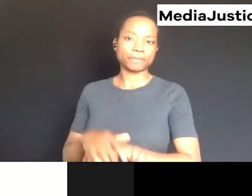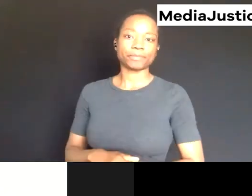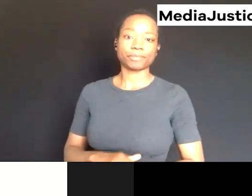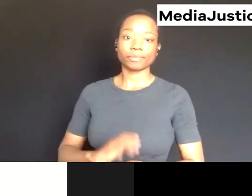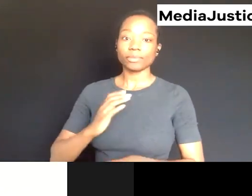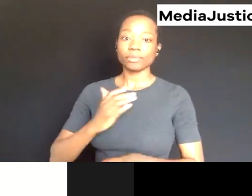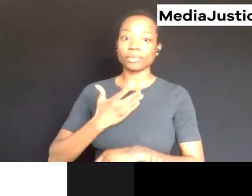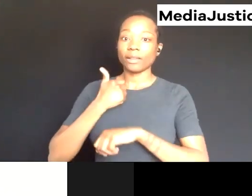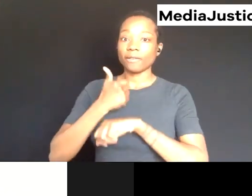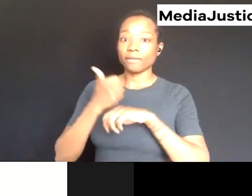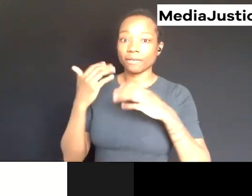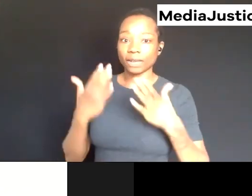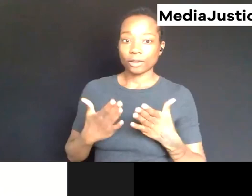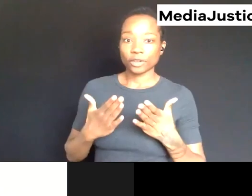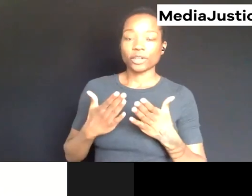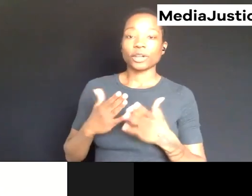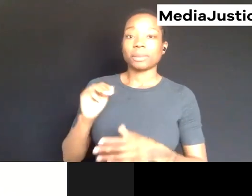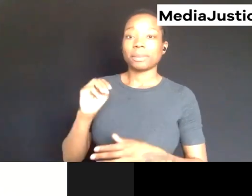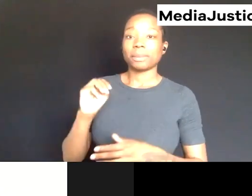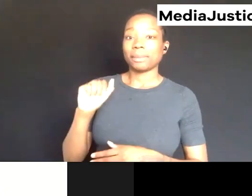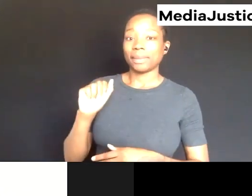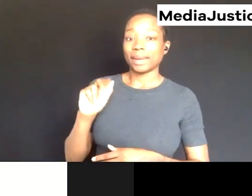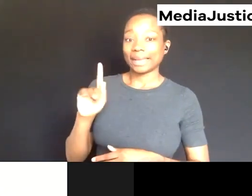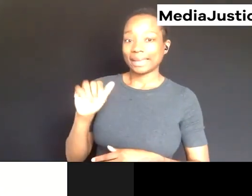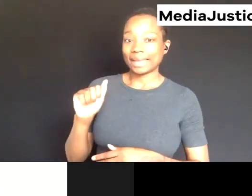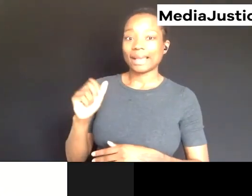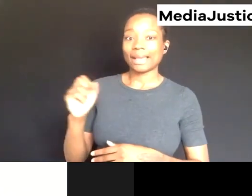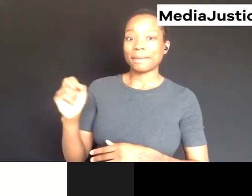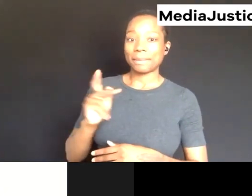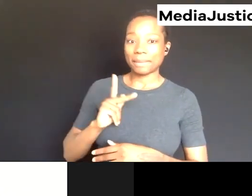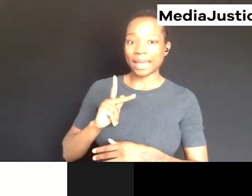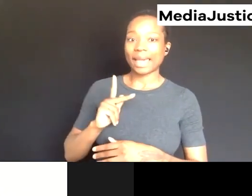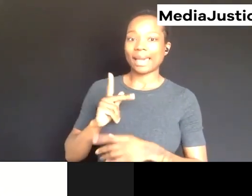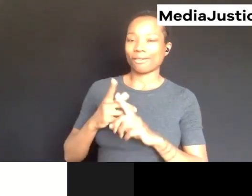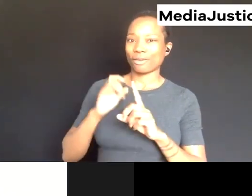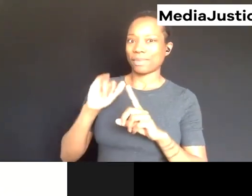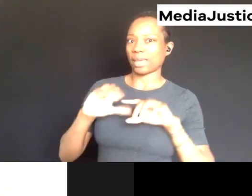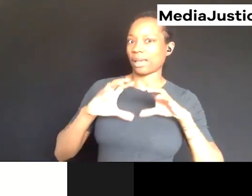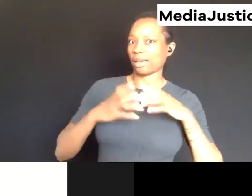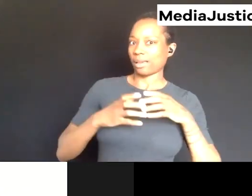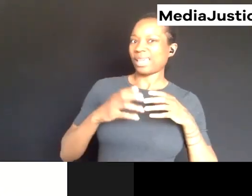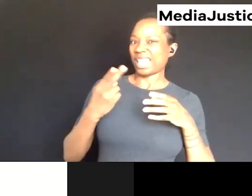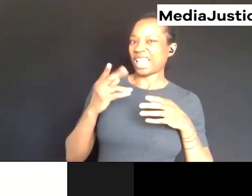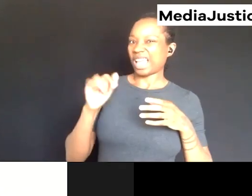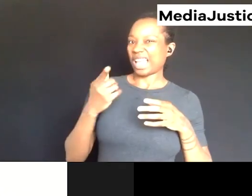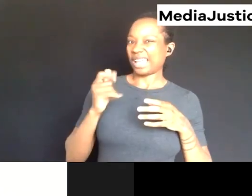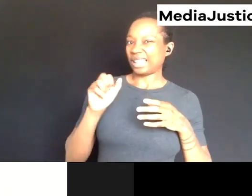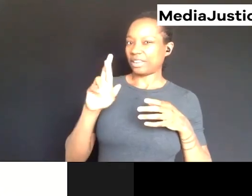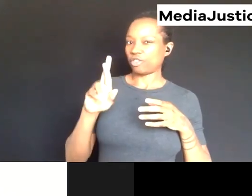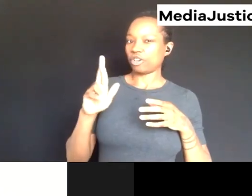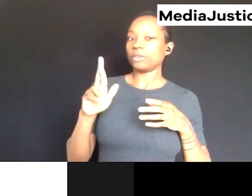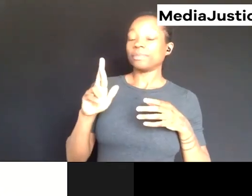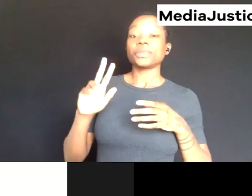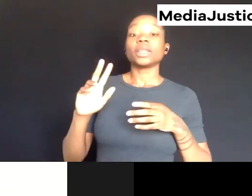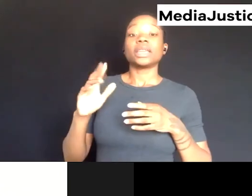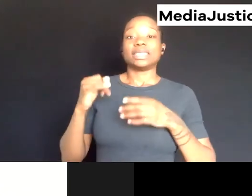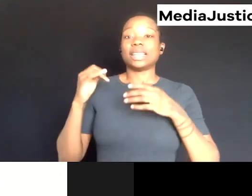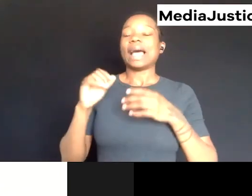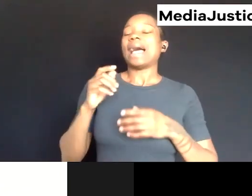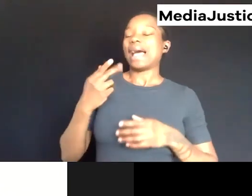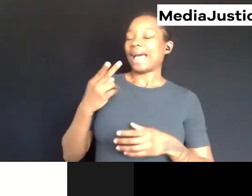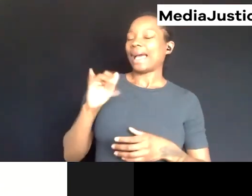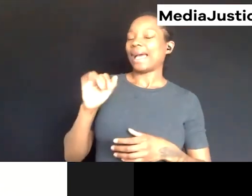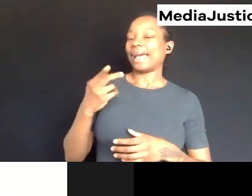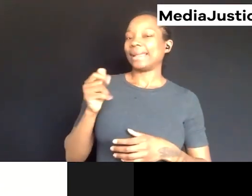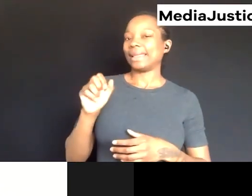from that 2002 convening, they set out to do two things. The first was transform the Youth Media Council into a